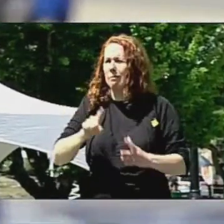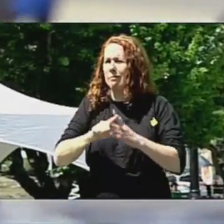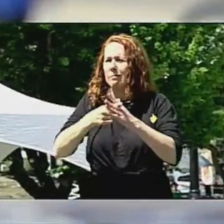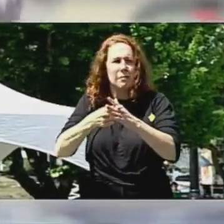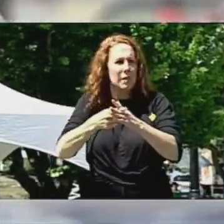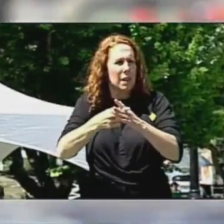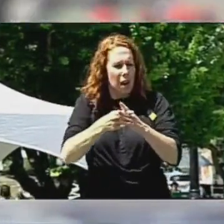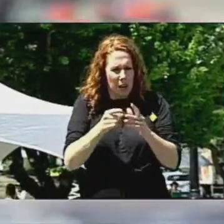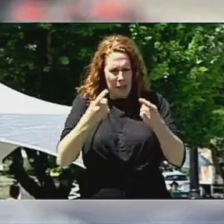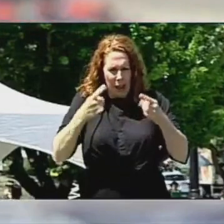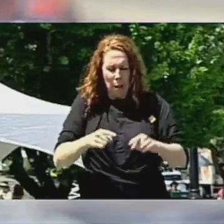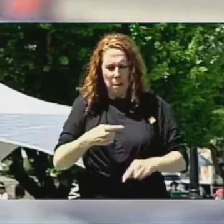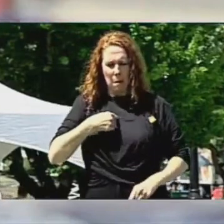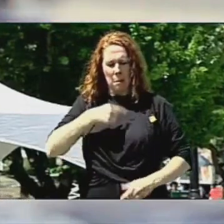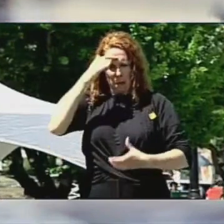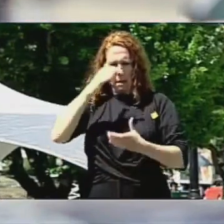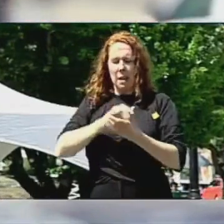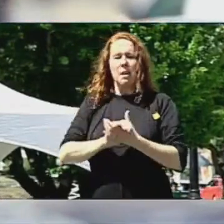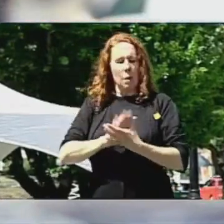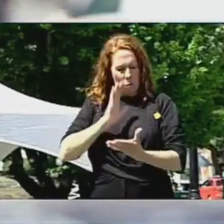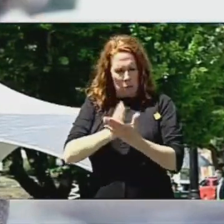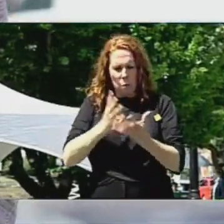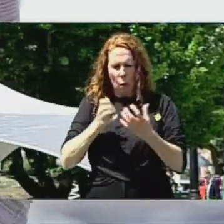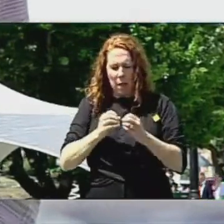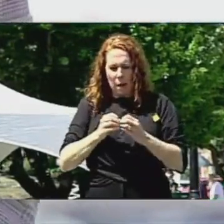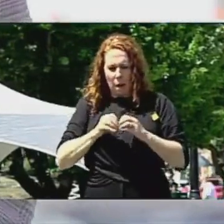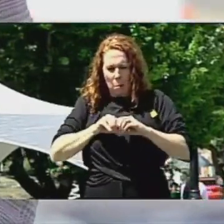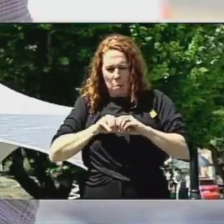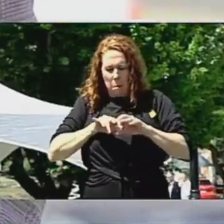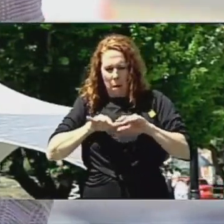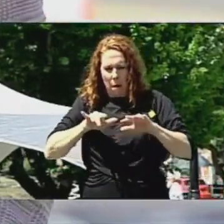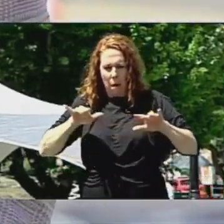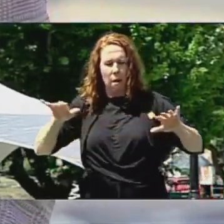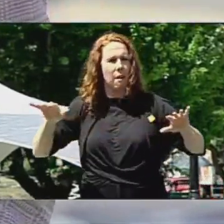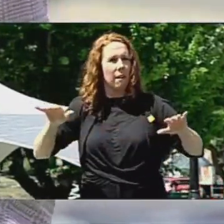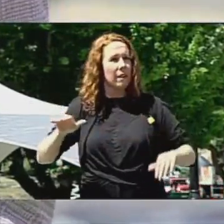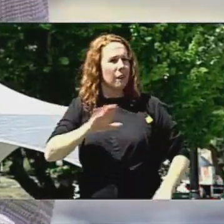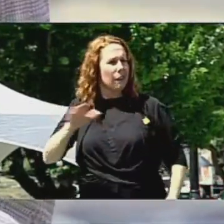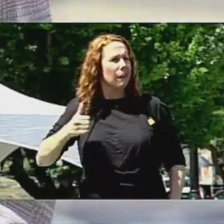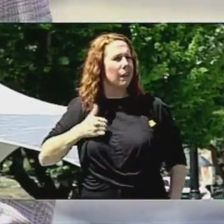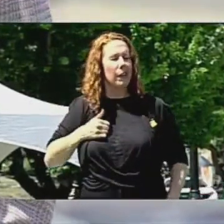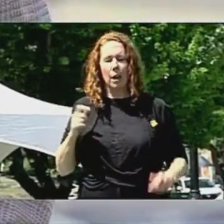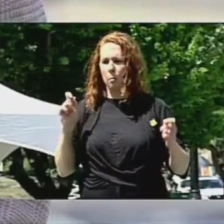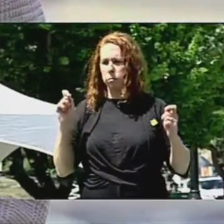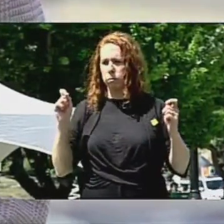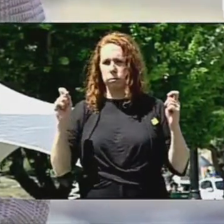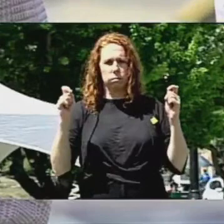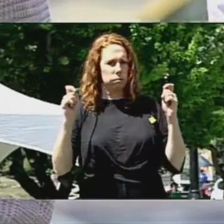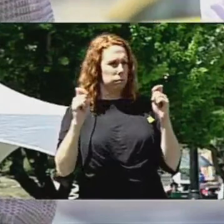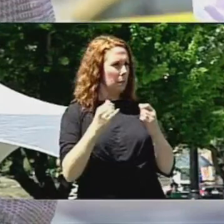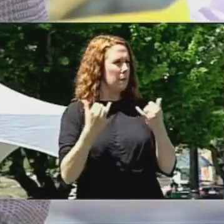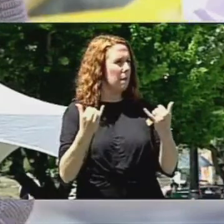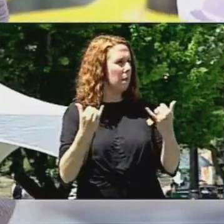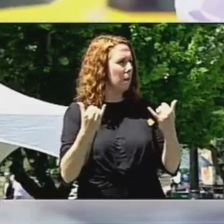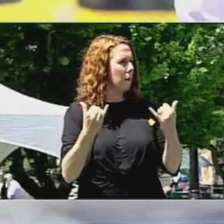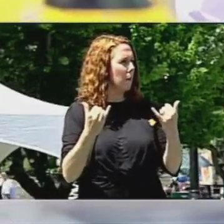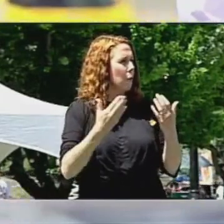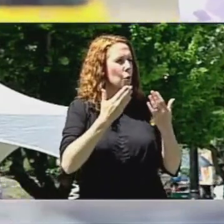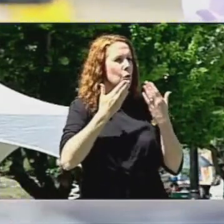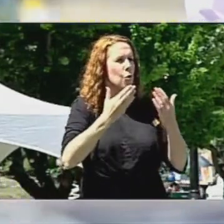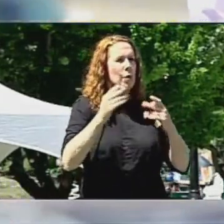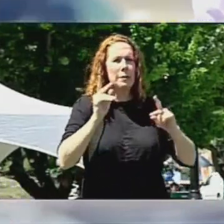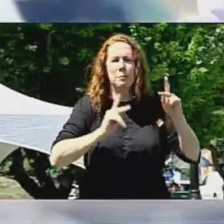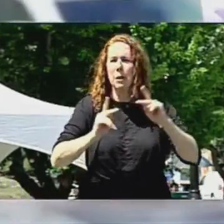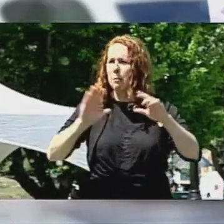we grow it out. I see this country transforming before my eyes. Good